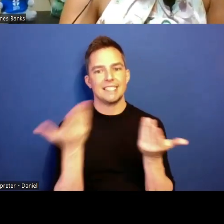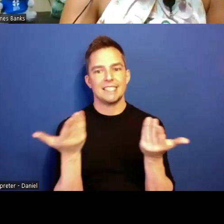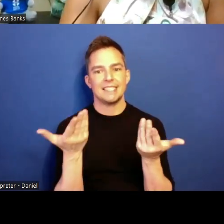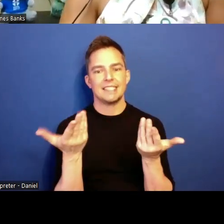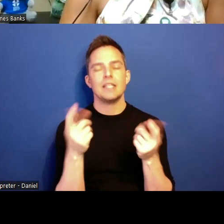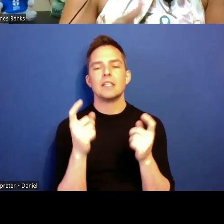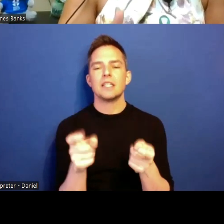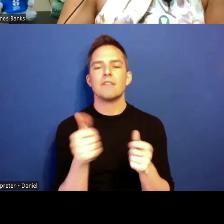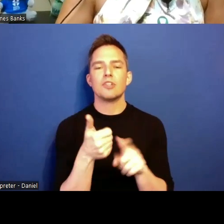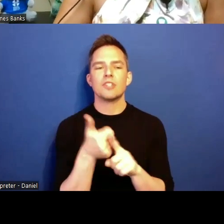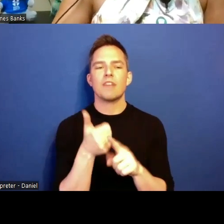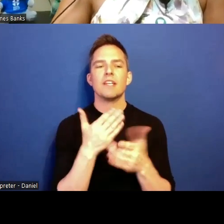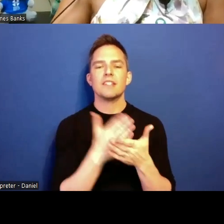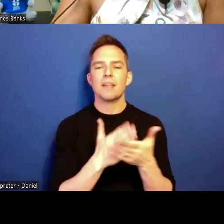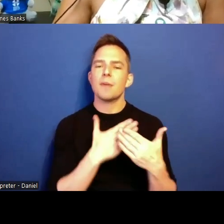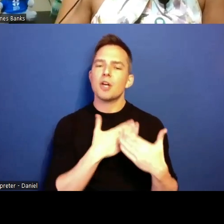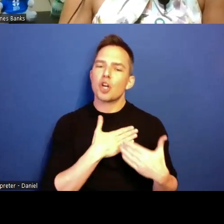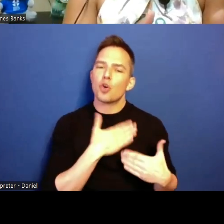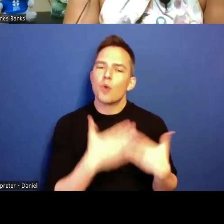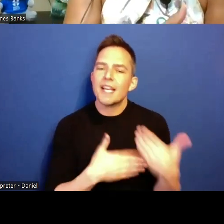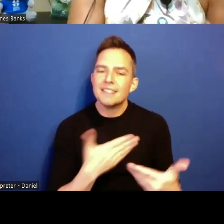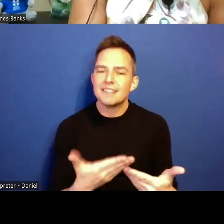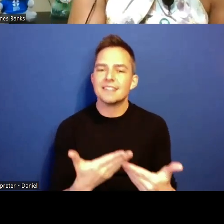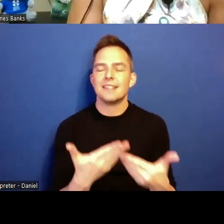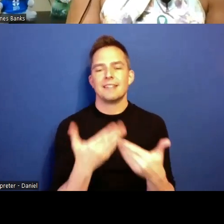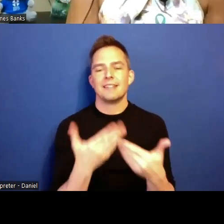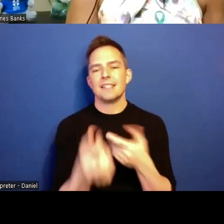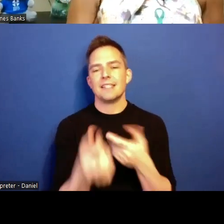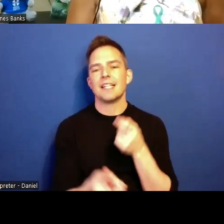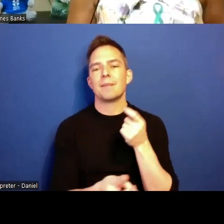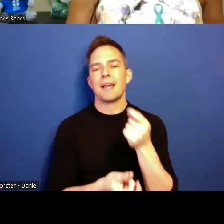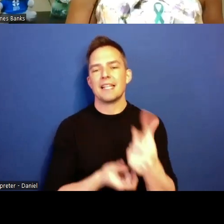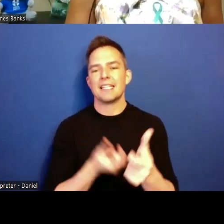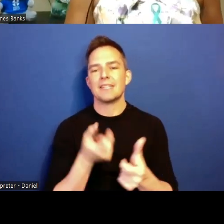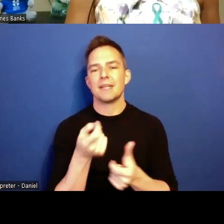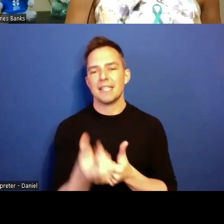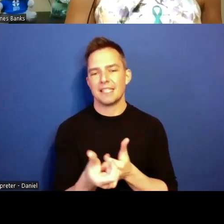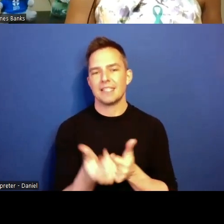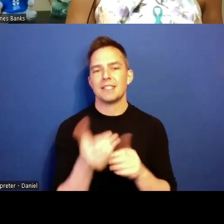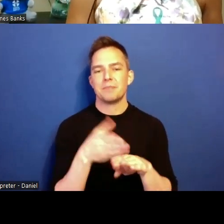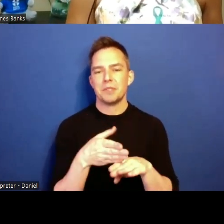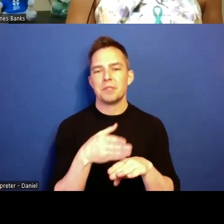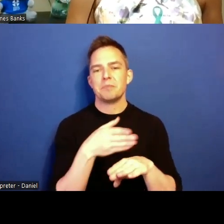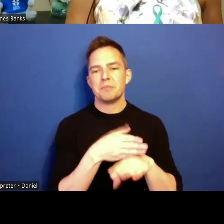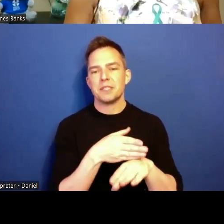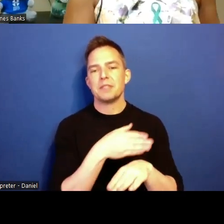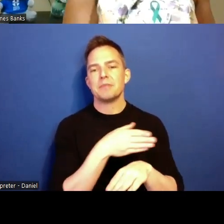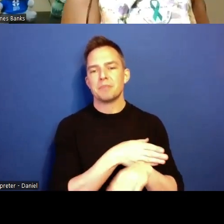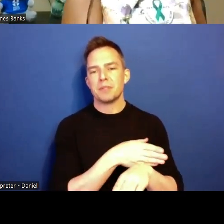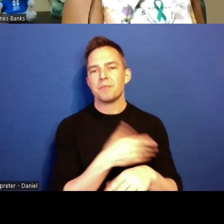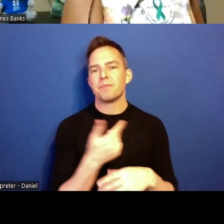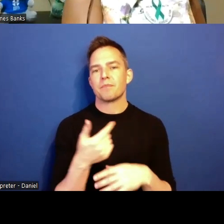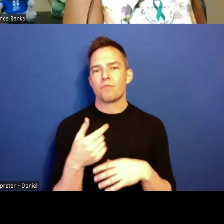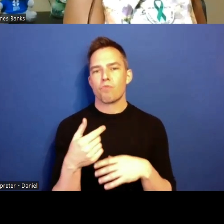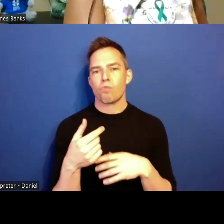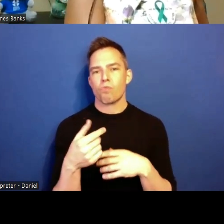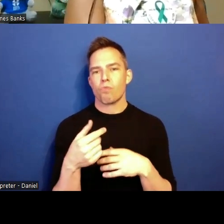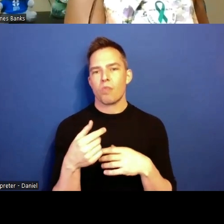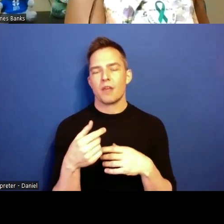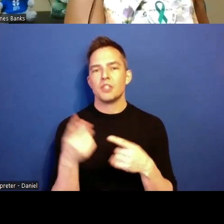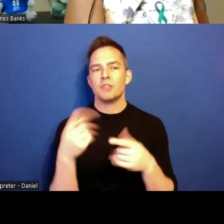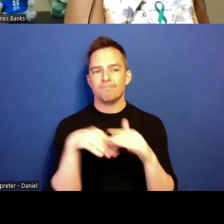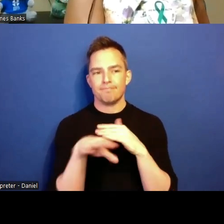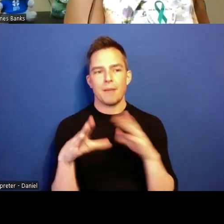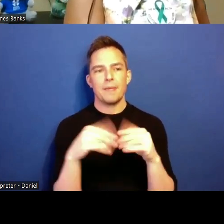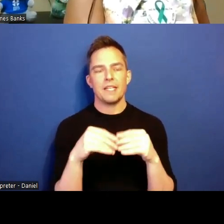little grace, little by little. It'll get better, where you will walk into a meeting and you will leave your emotions